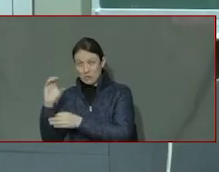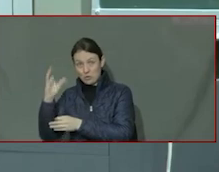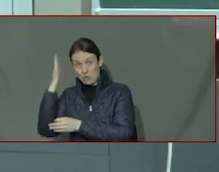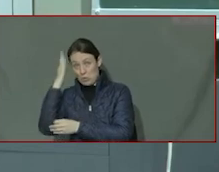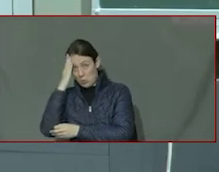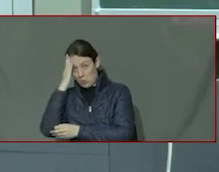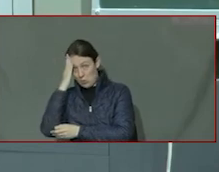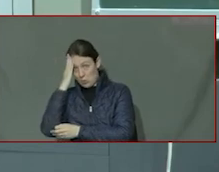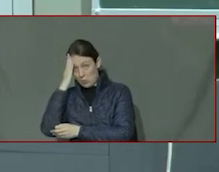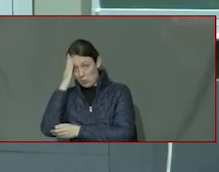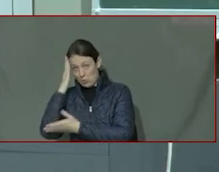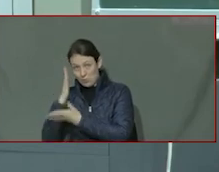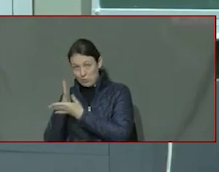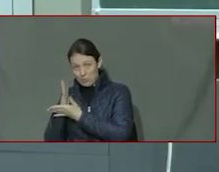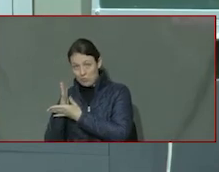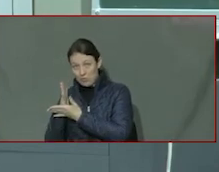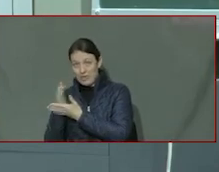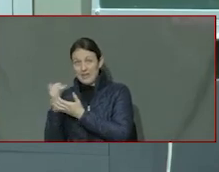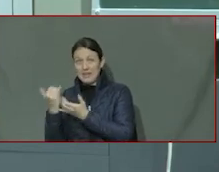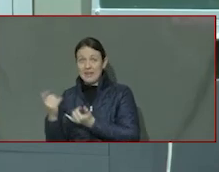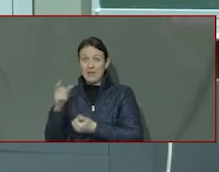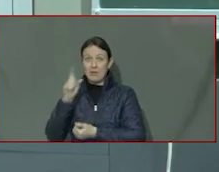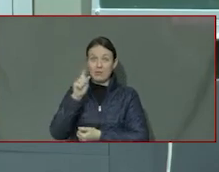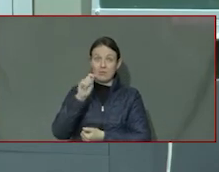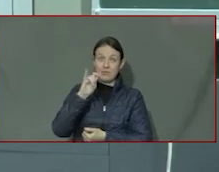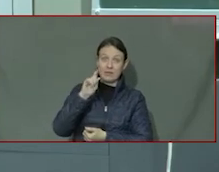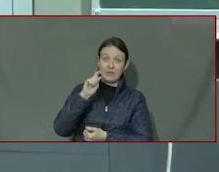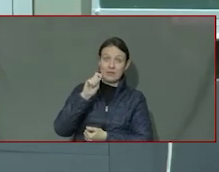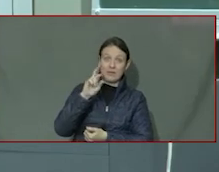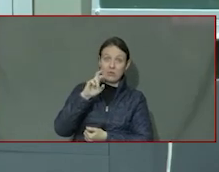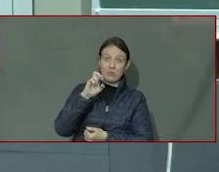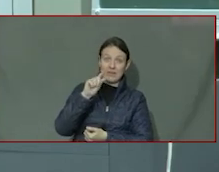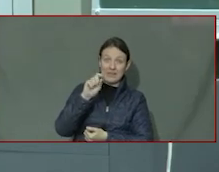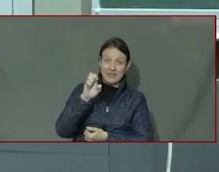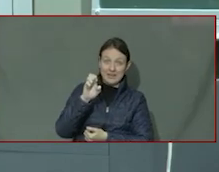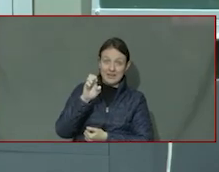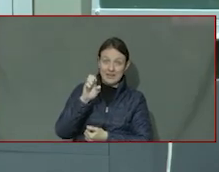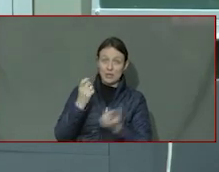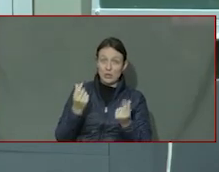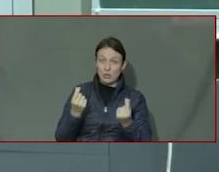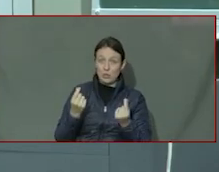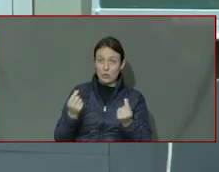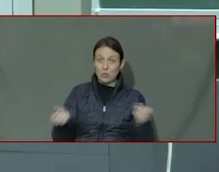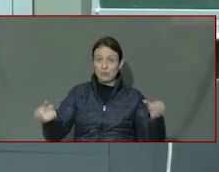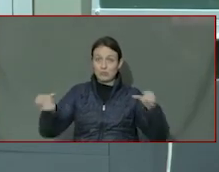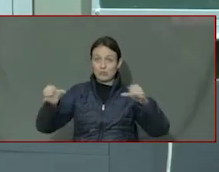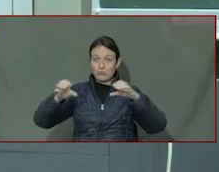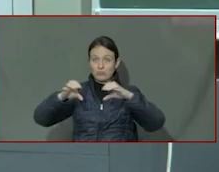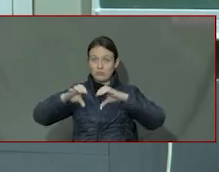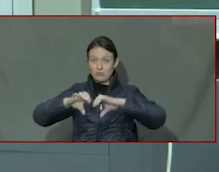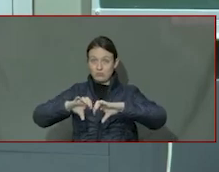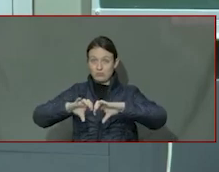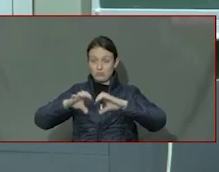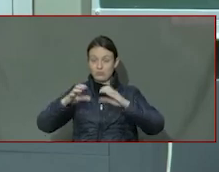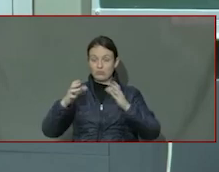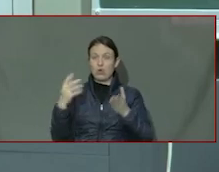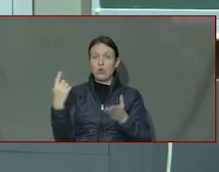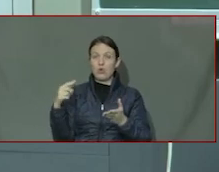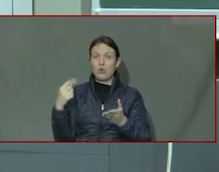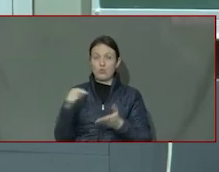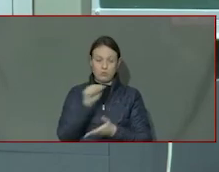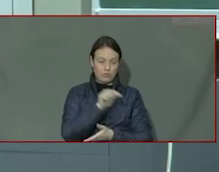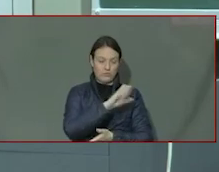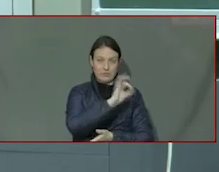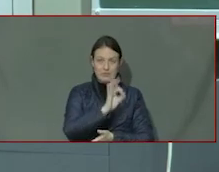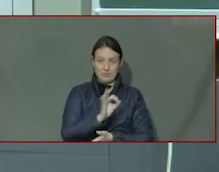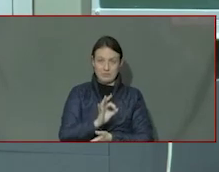And then we titrate it against each other to determine the concentration of the unknown solution, or